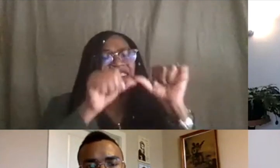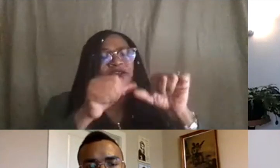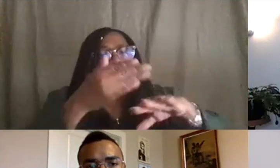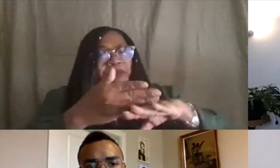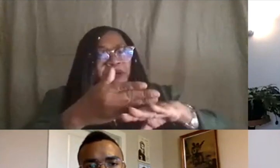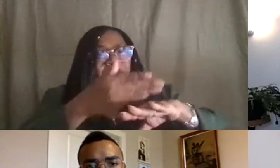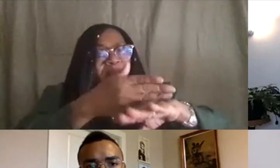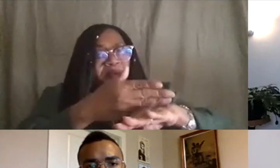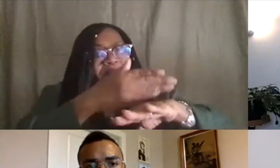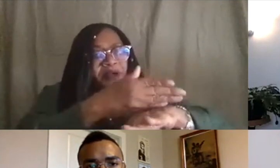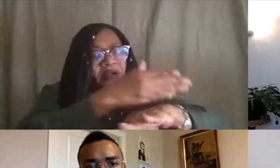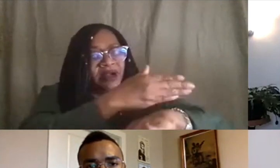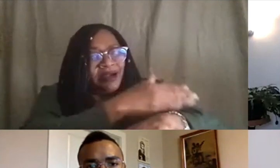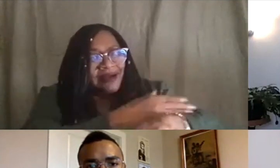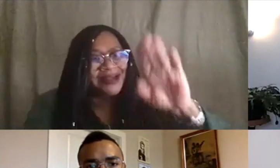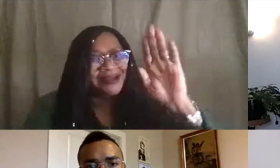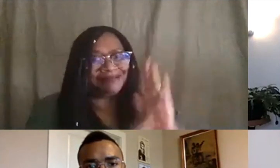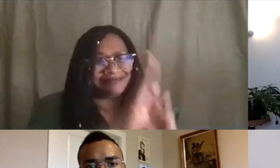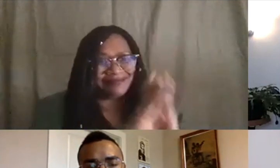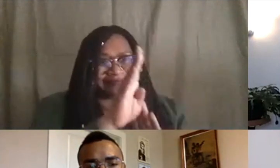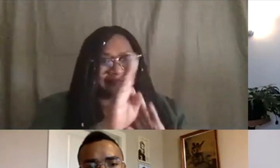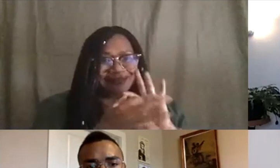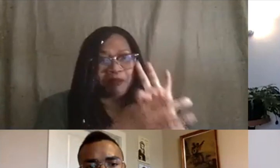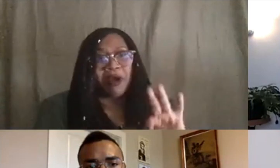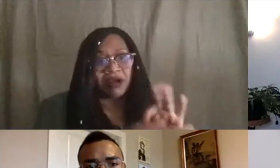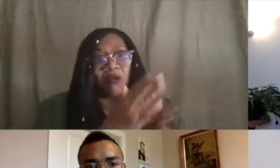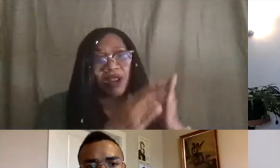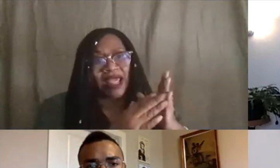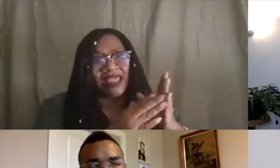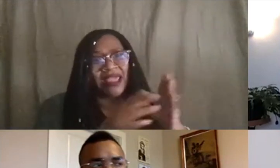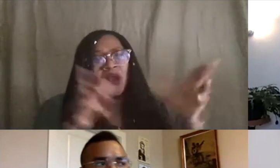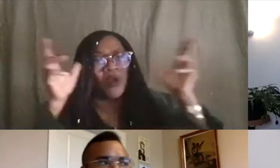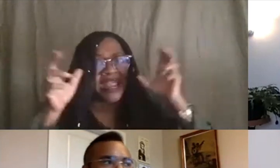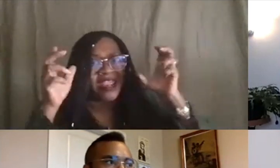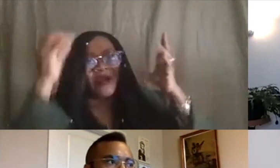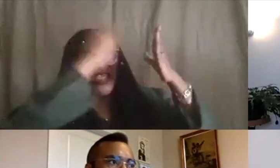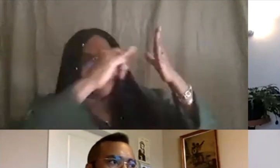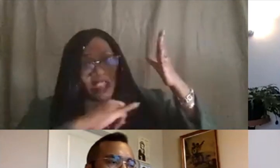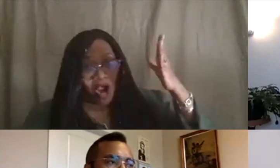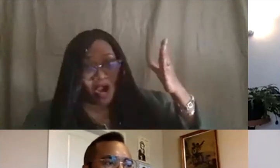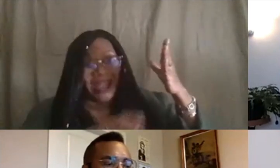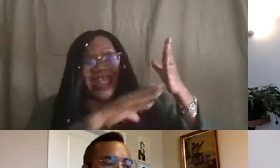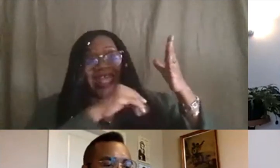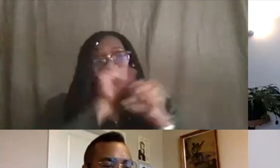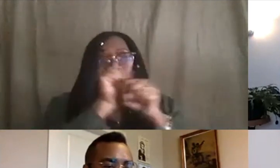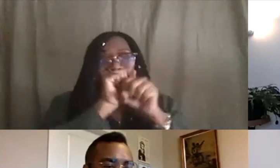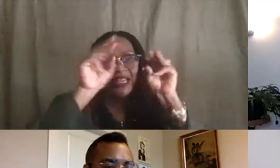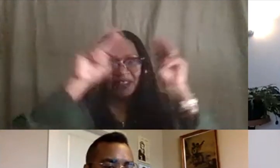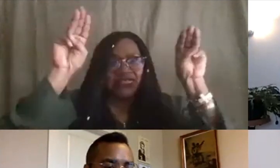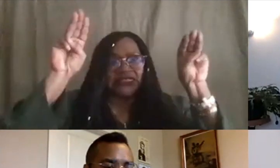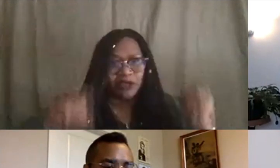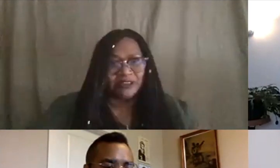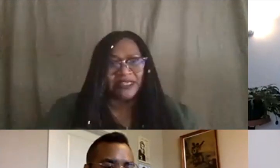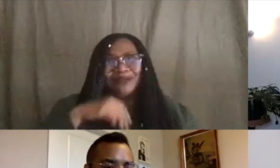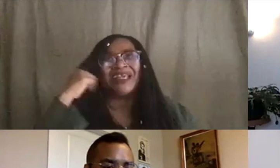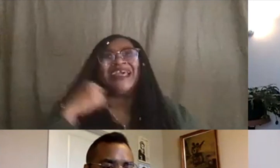and so forth. But, you know, part of what I hear so much in the art world and working in these museums is this, it's almost like this